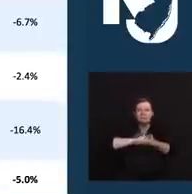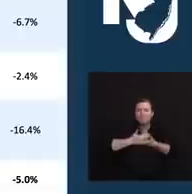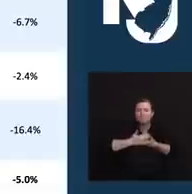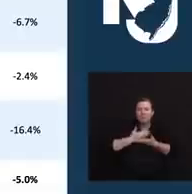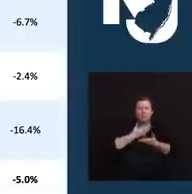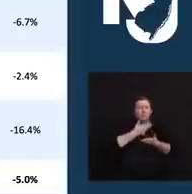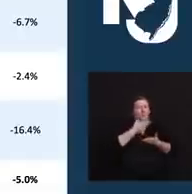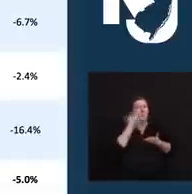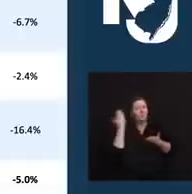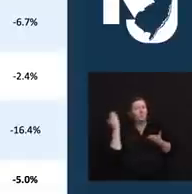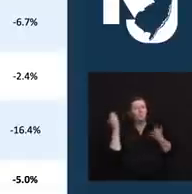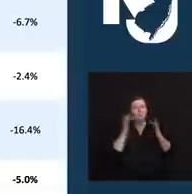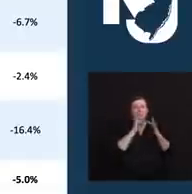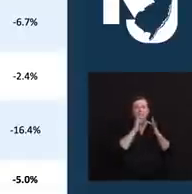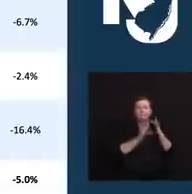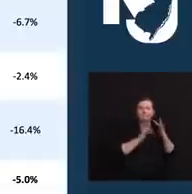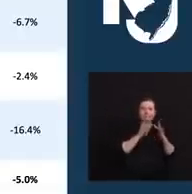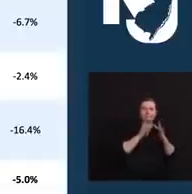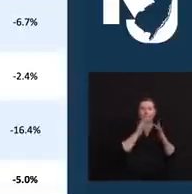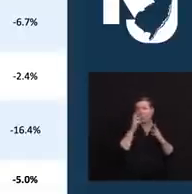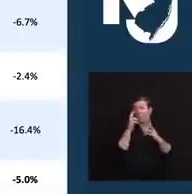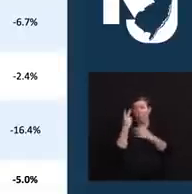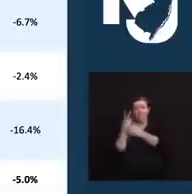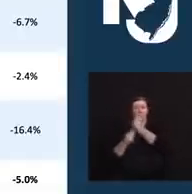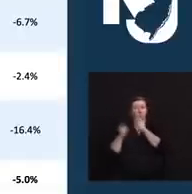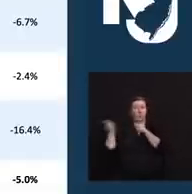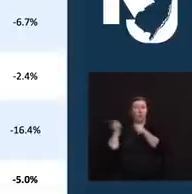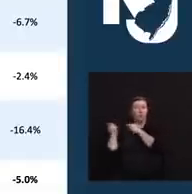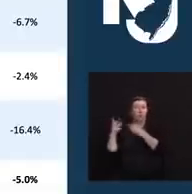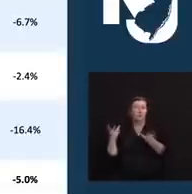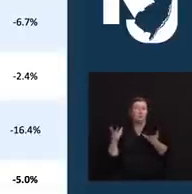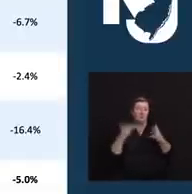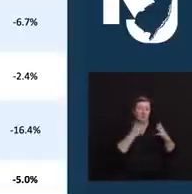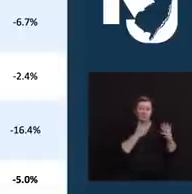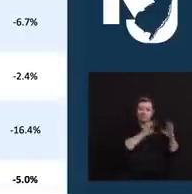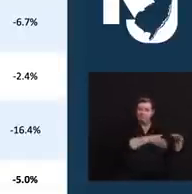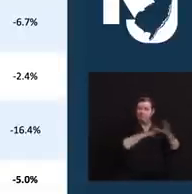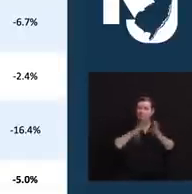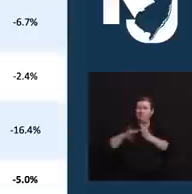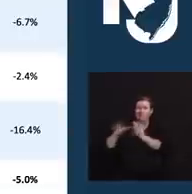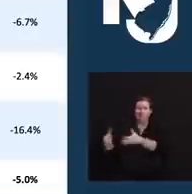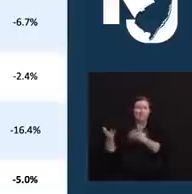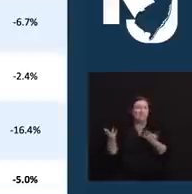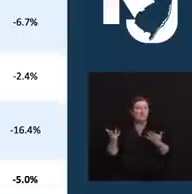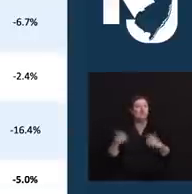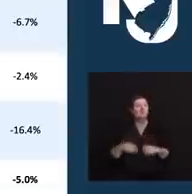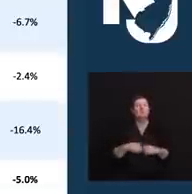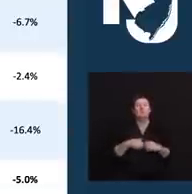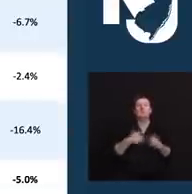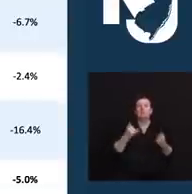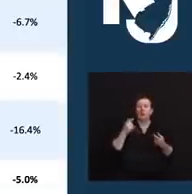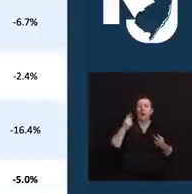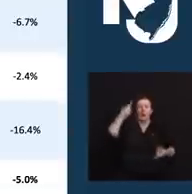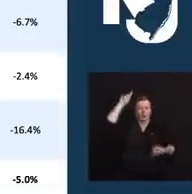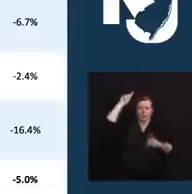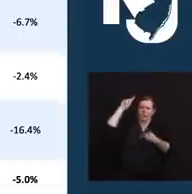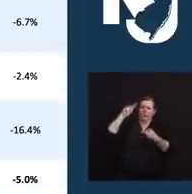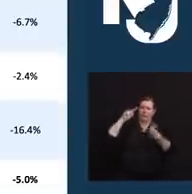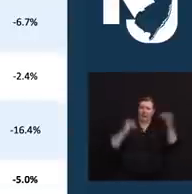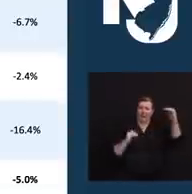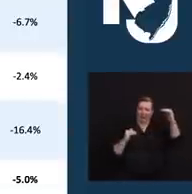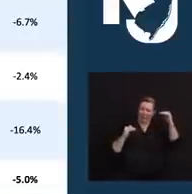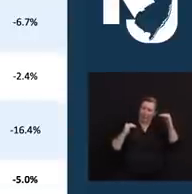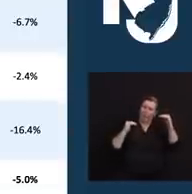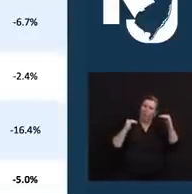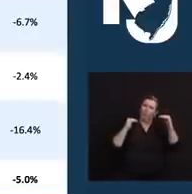some cases both, that they needed. As of this week, that need has now been cut to just over 8,800,